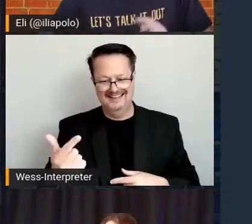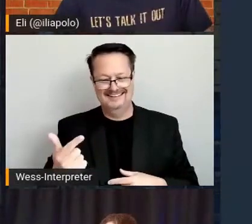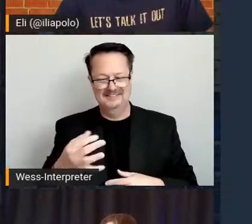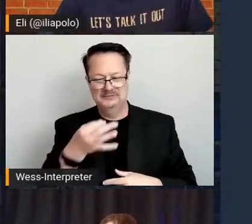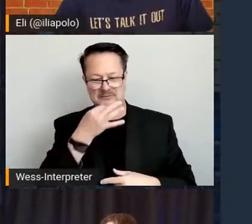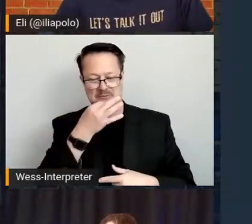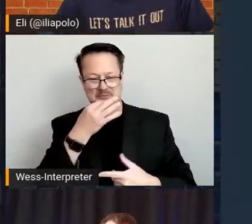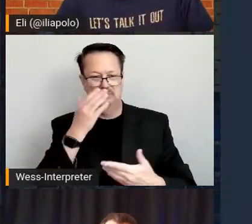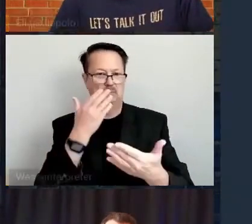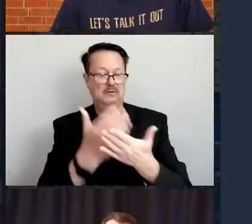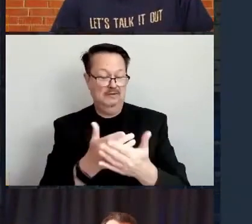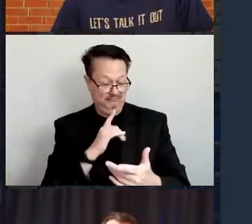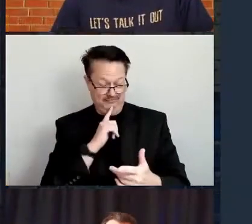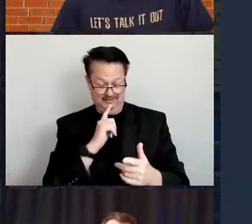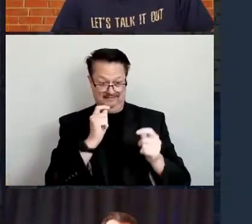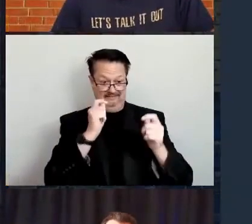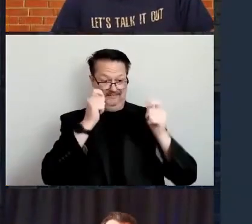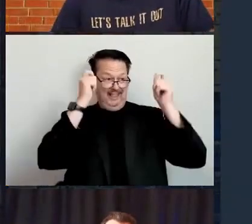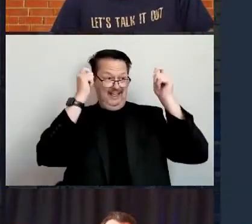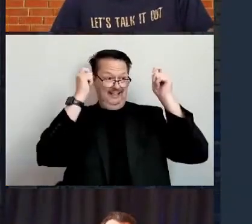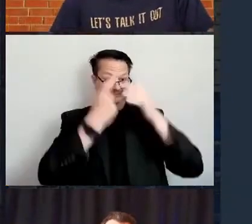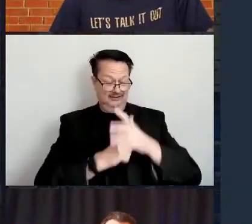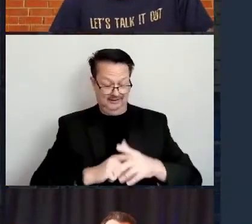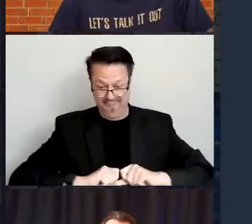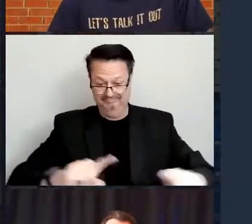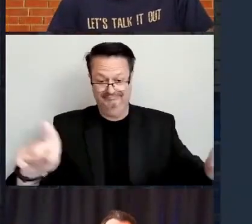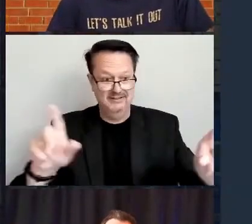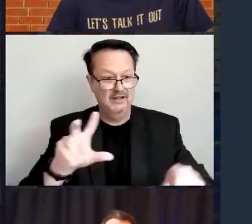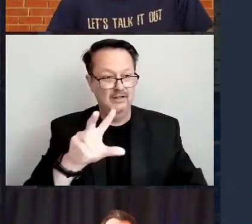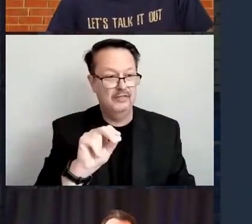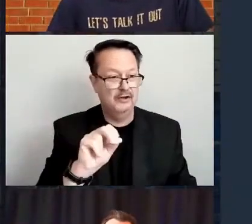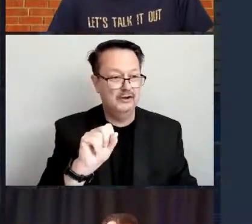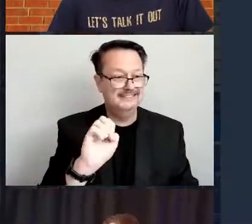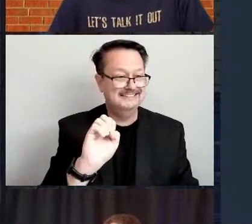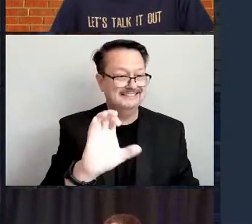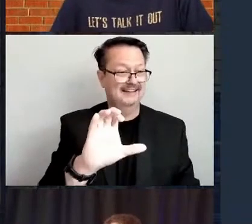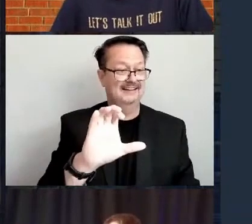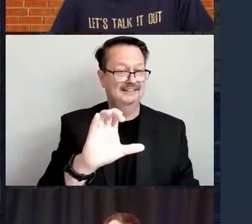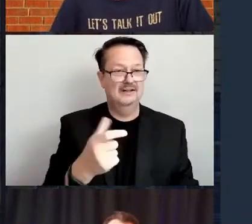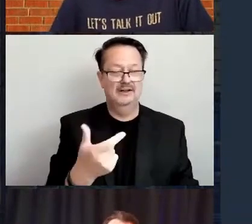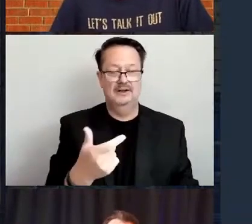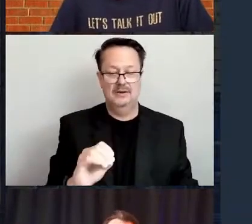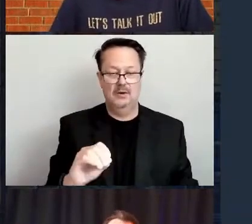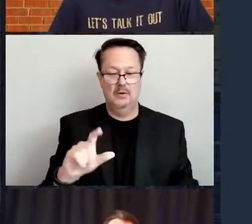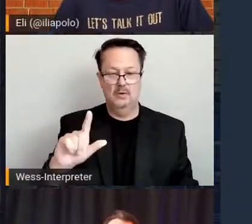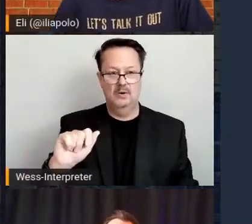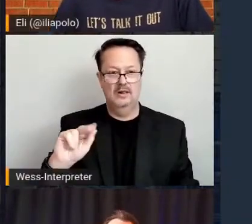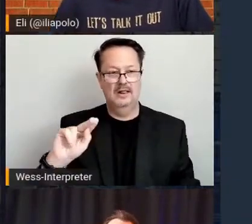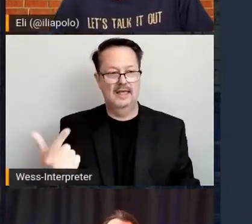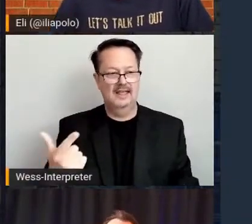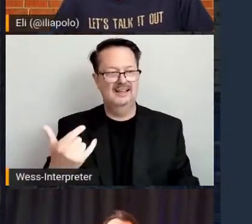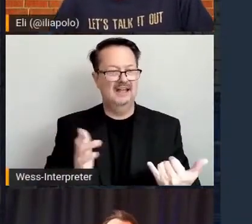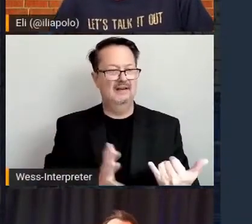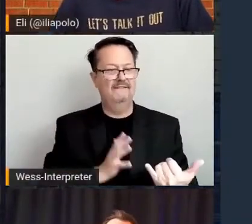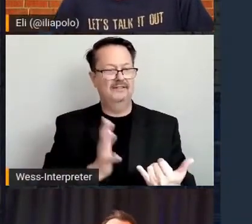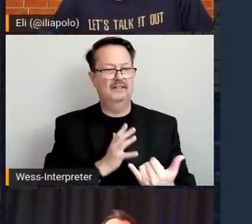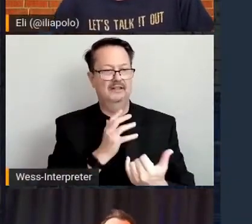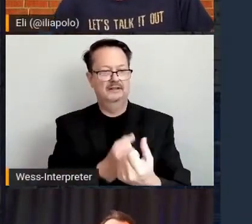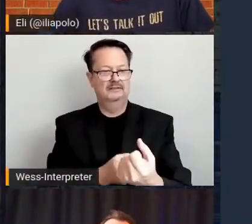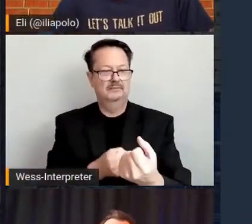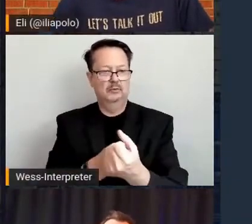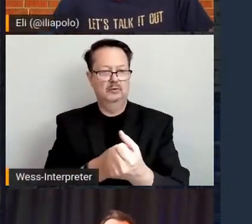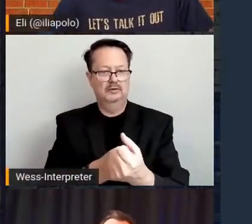fastest release ever, 30 seconds or something. So Golang is now officially supported with